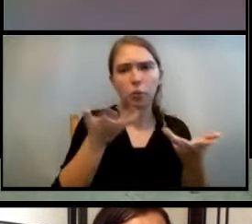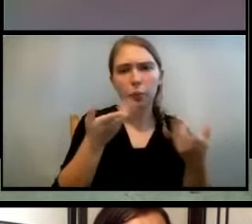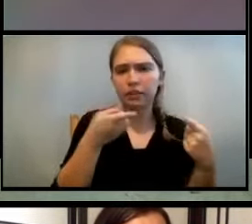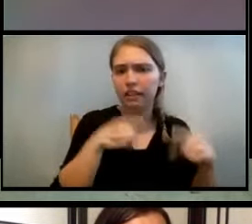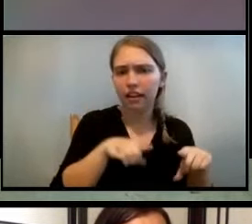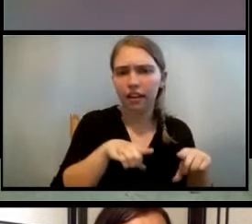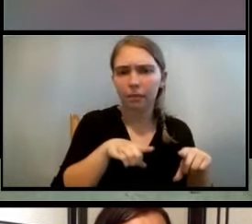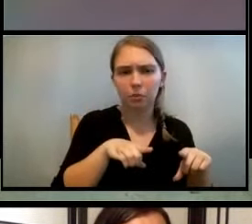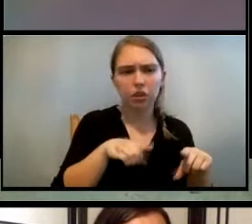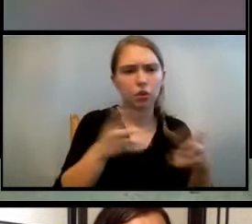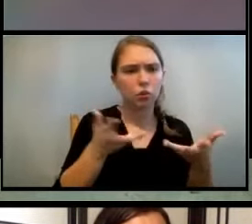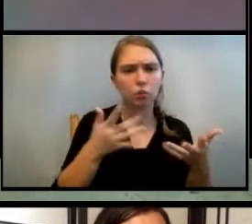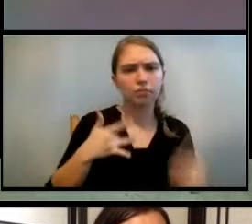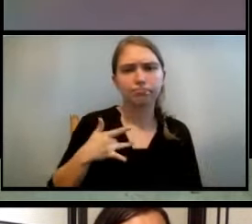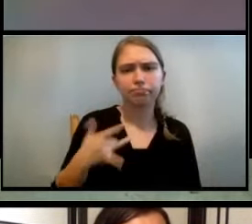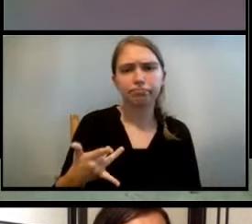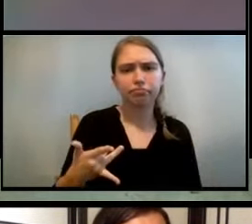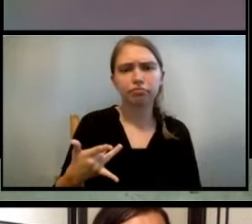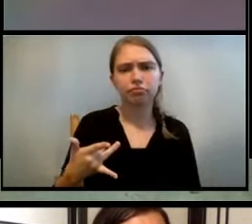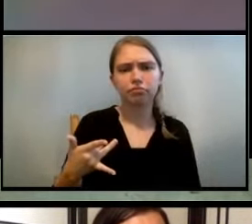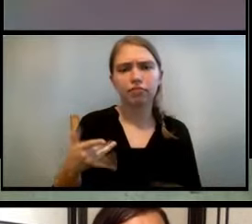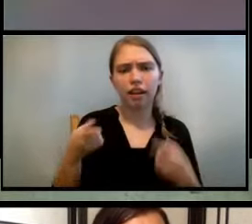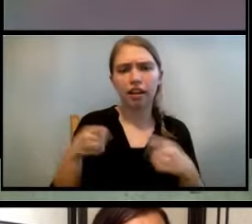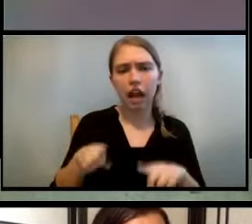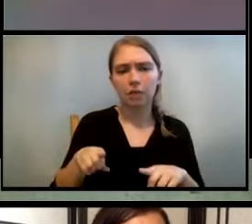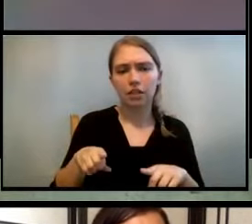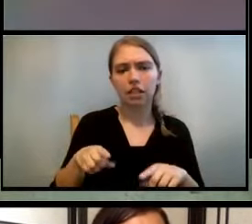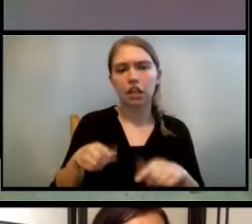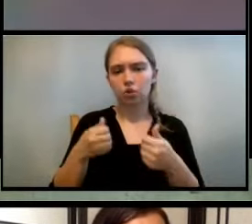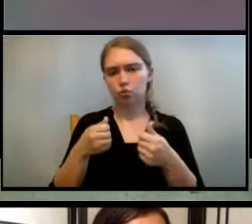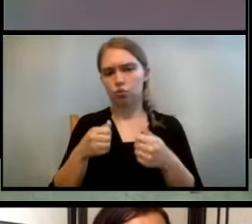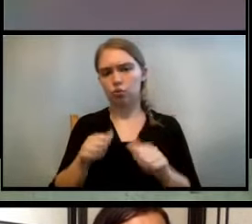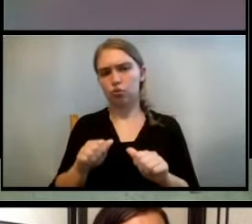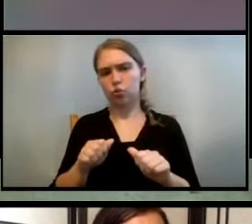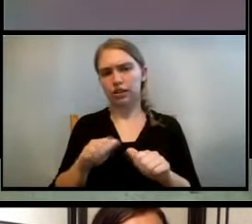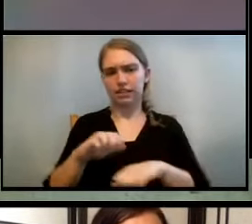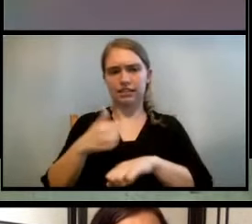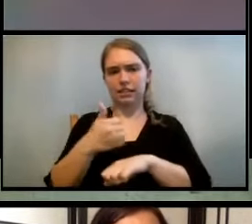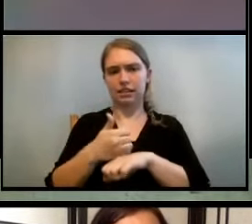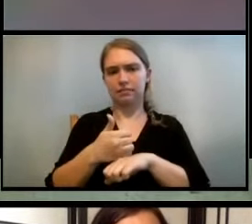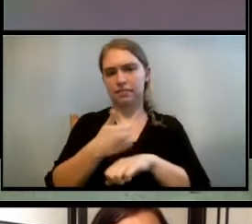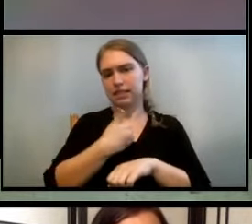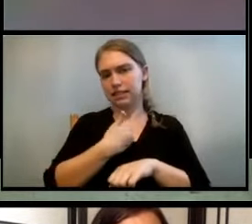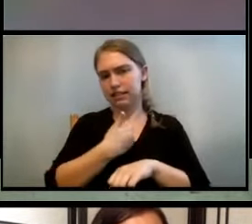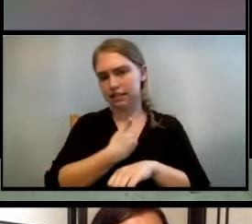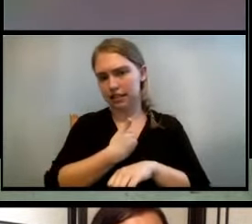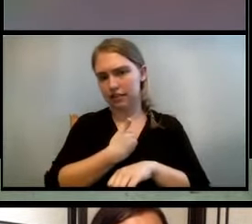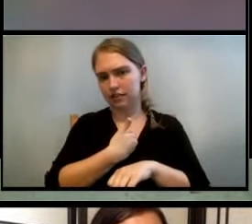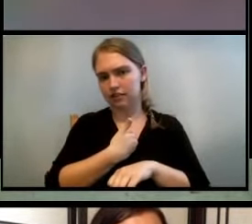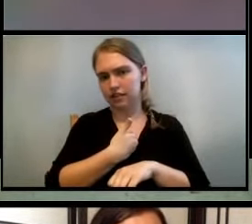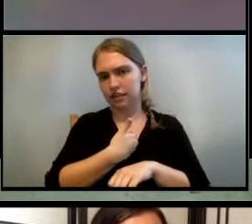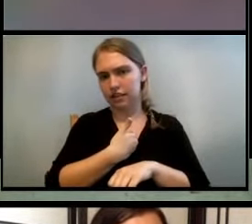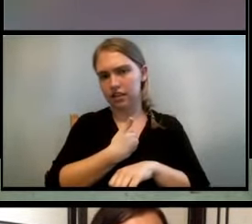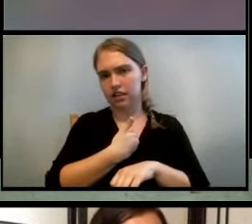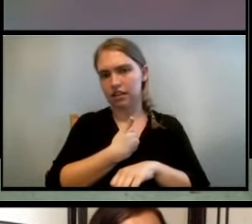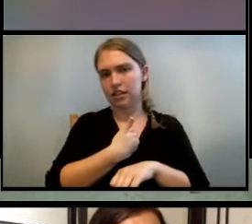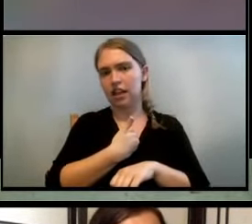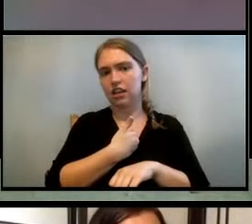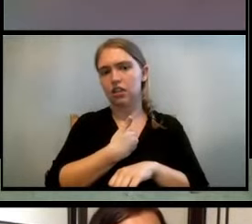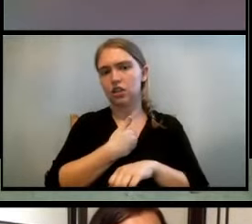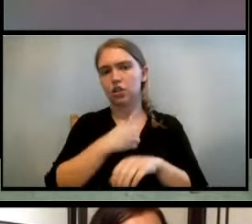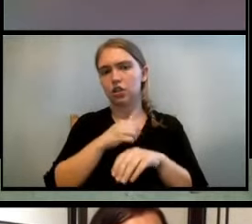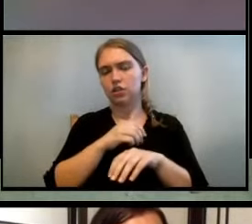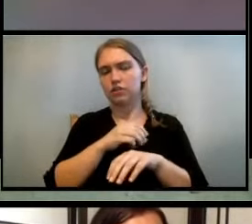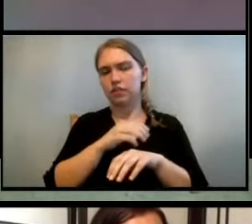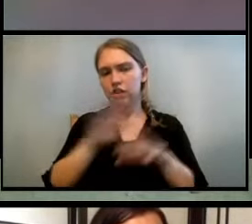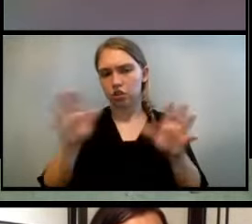the currents are, and then try to position yourself in a way that moves things forward, not backwards,